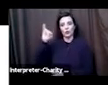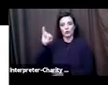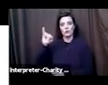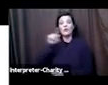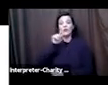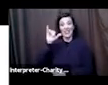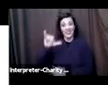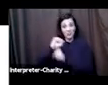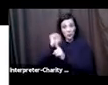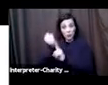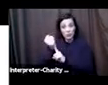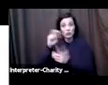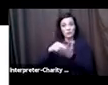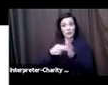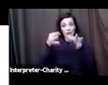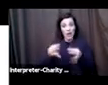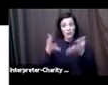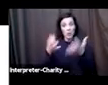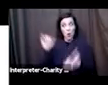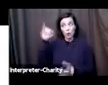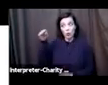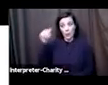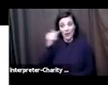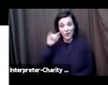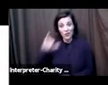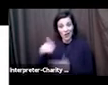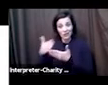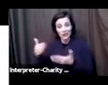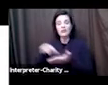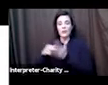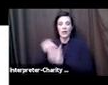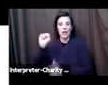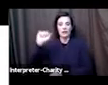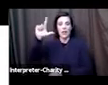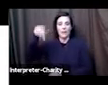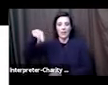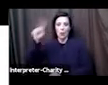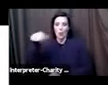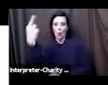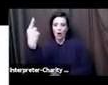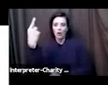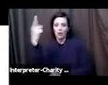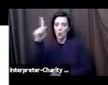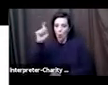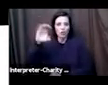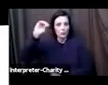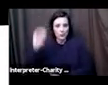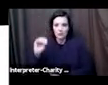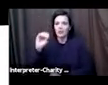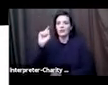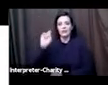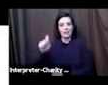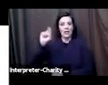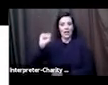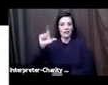to submit that written report for that device for evaluation. So that's when 100% teams need that